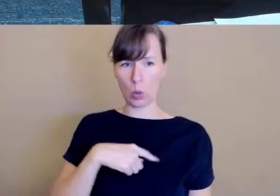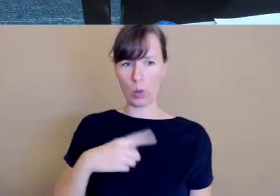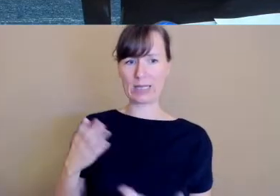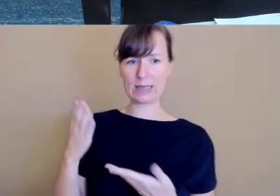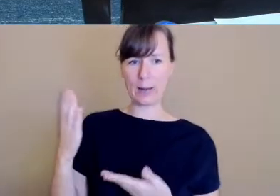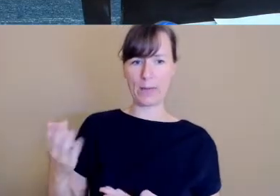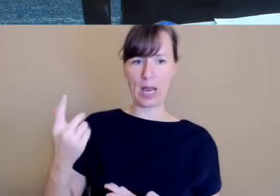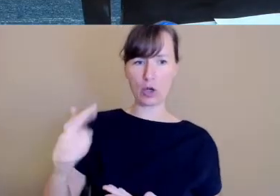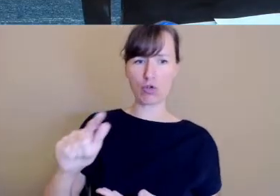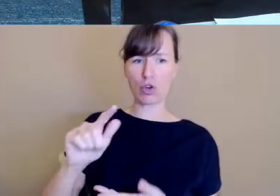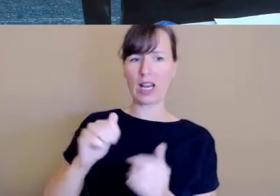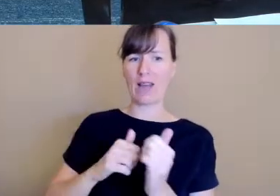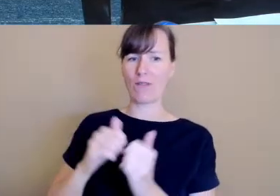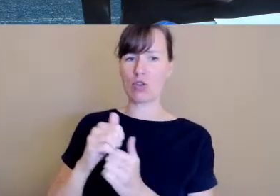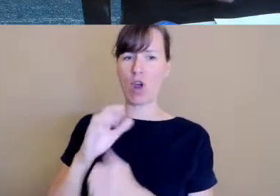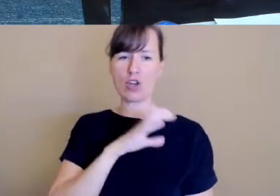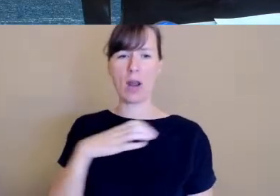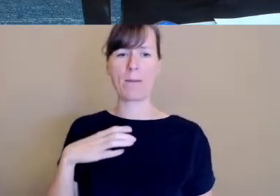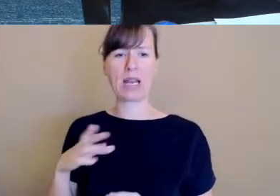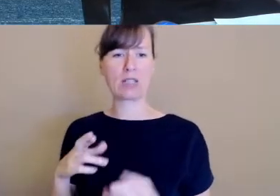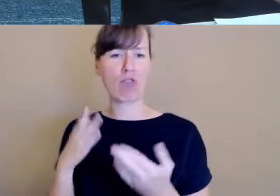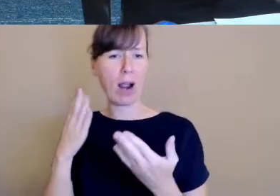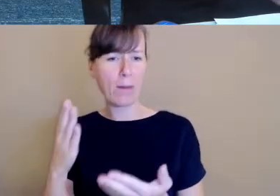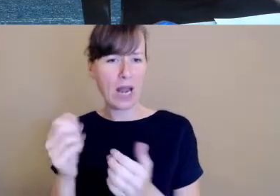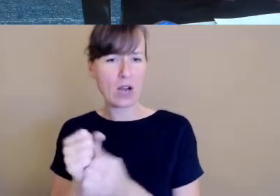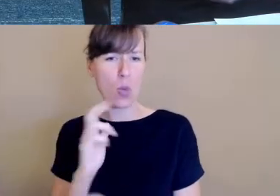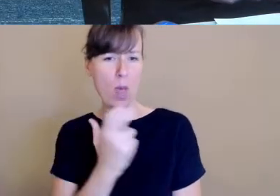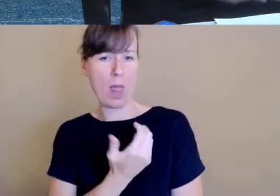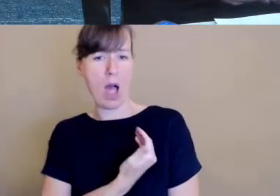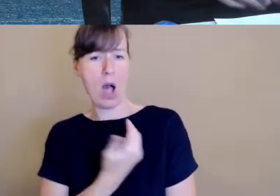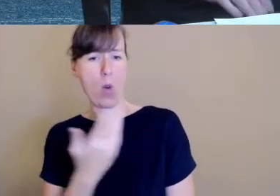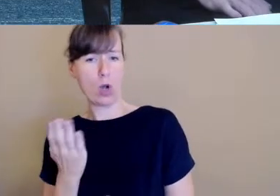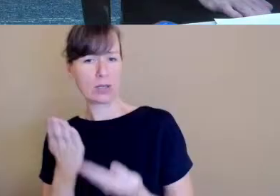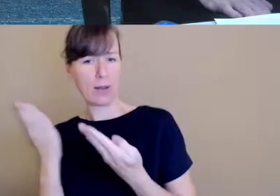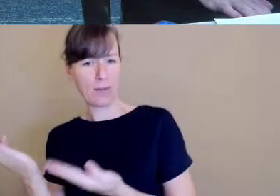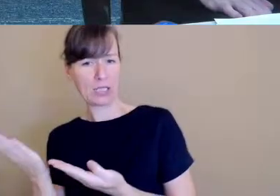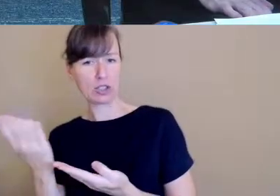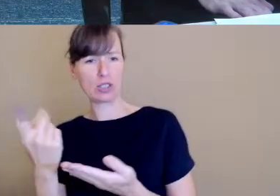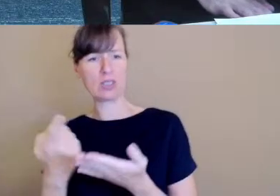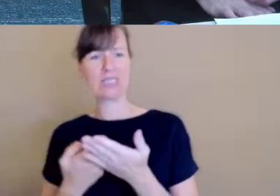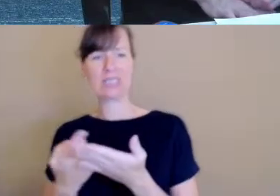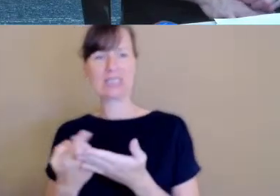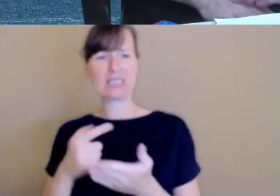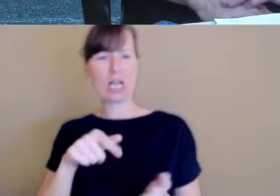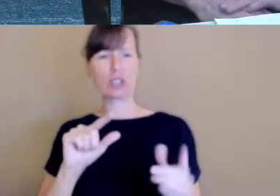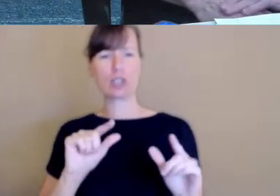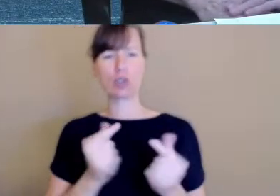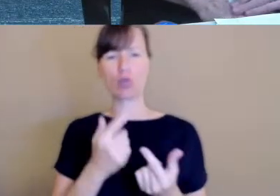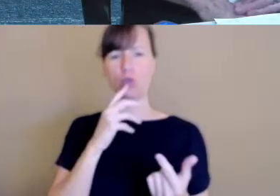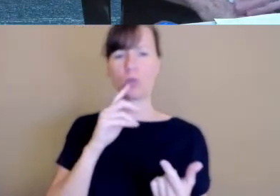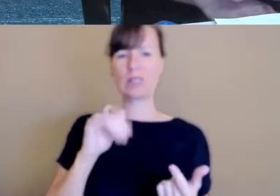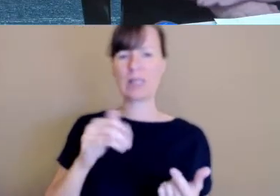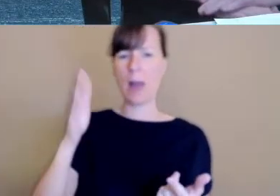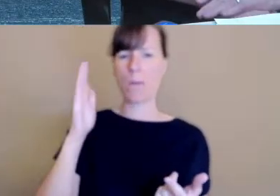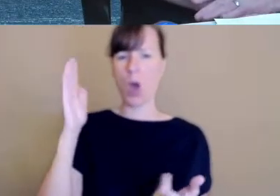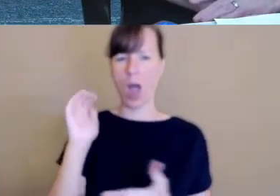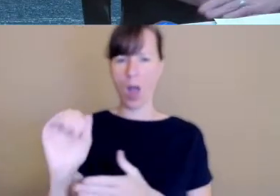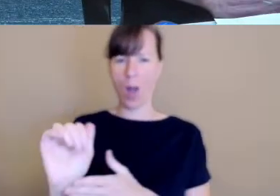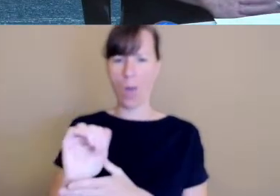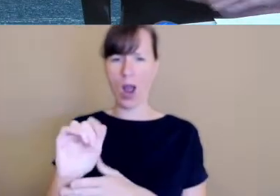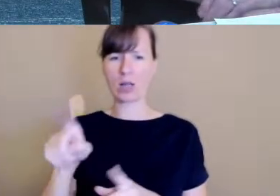whenever the town submitted something to an external government body, that we also included the planning board recommendations and the Green Infrastructure